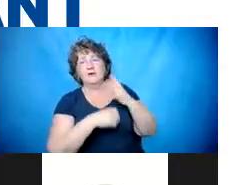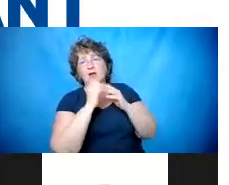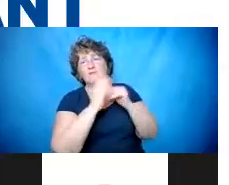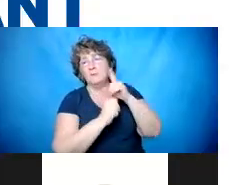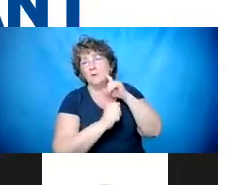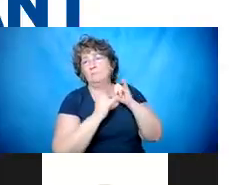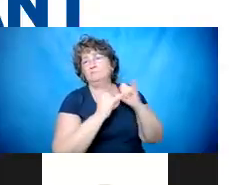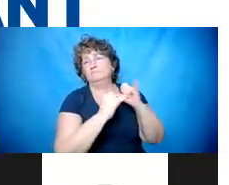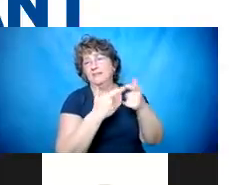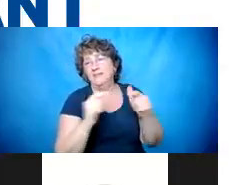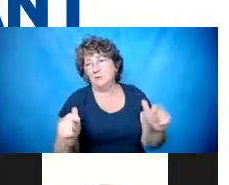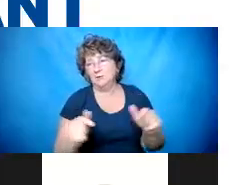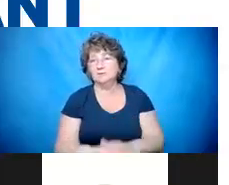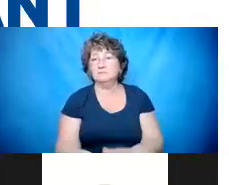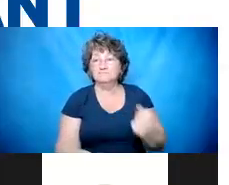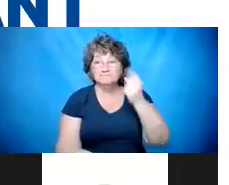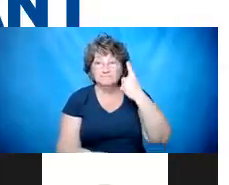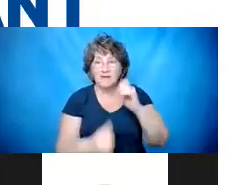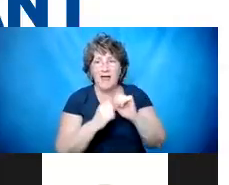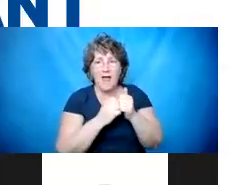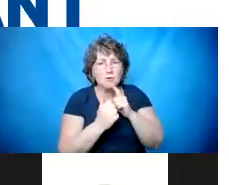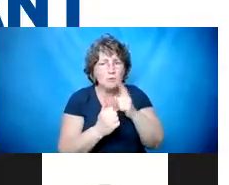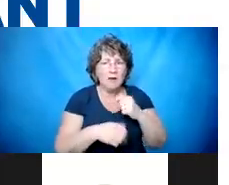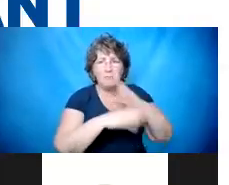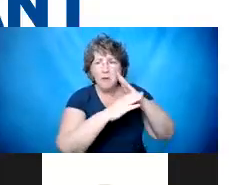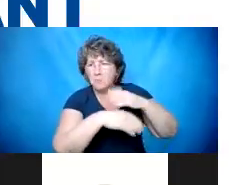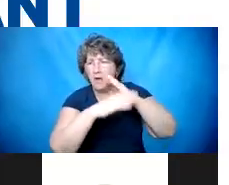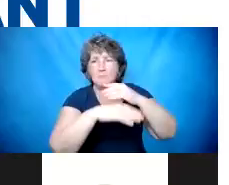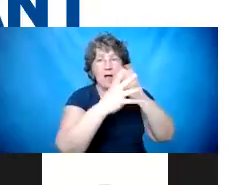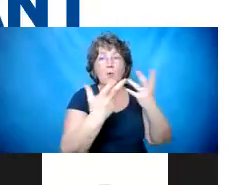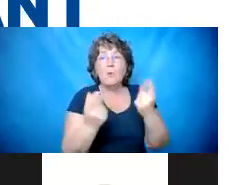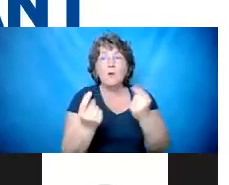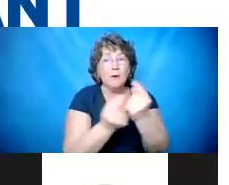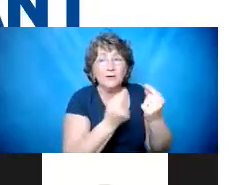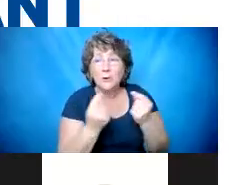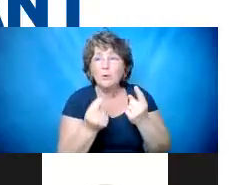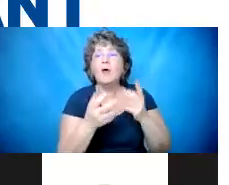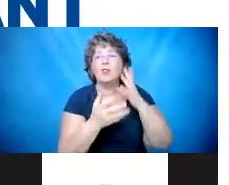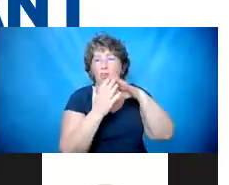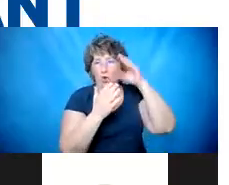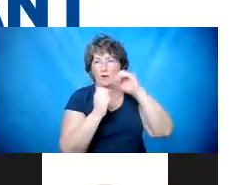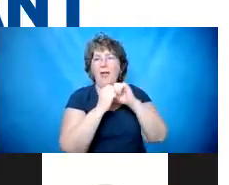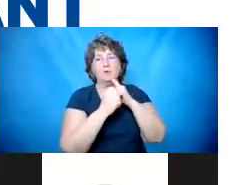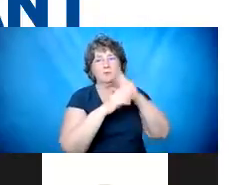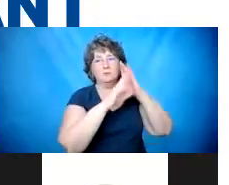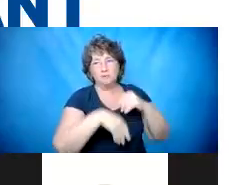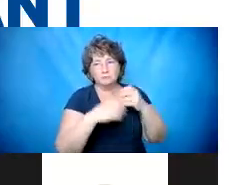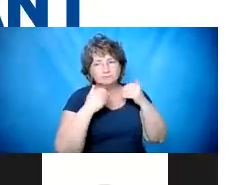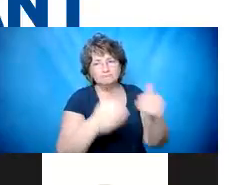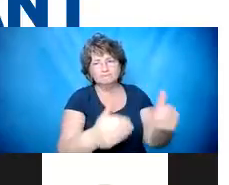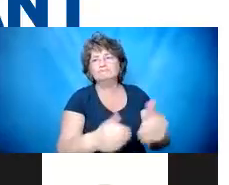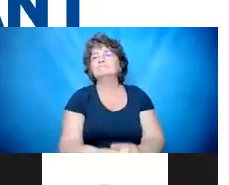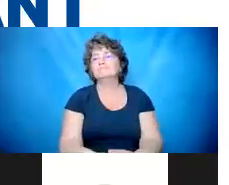to overcome barriers. They also improve their skills for advocating for their child and improve communication with